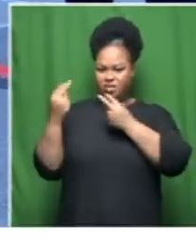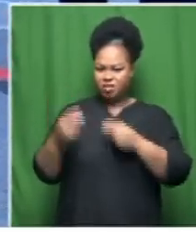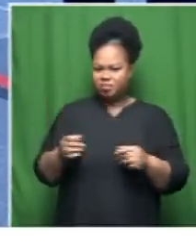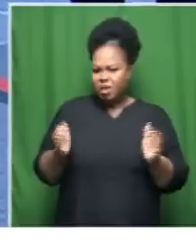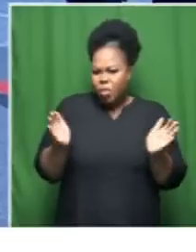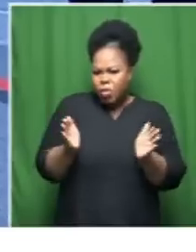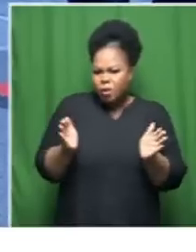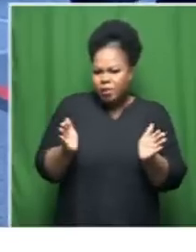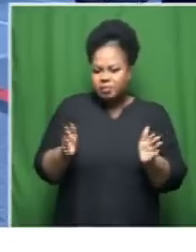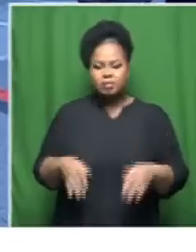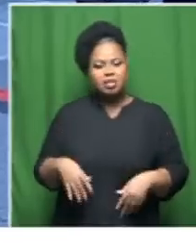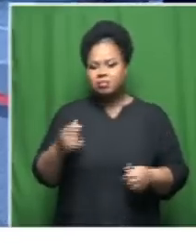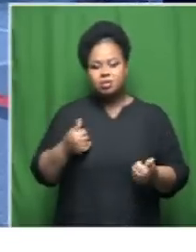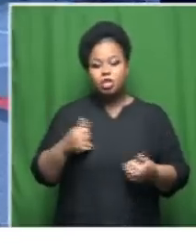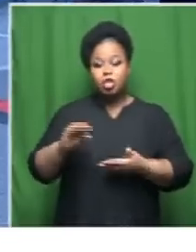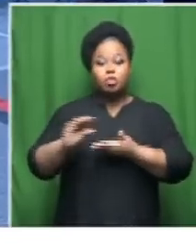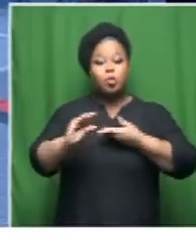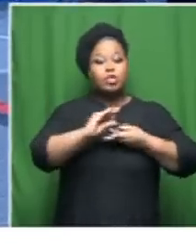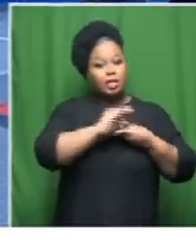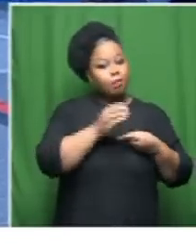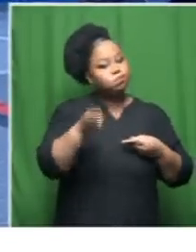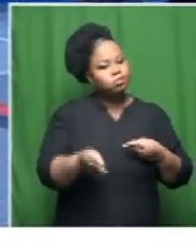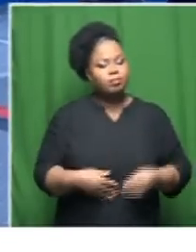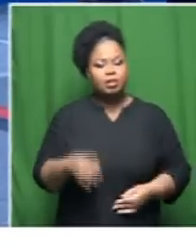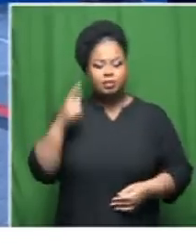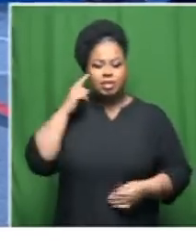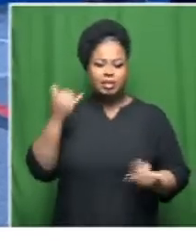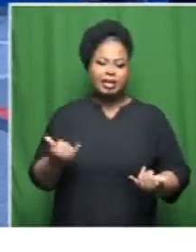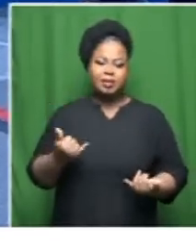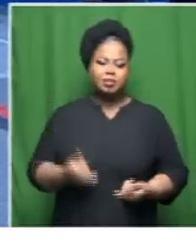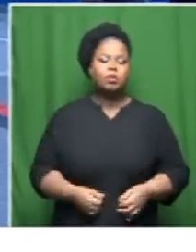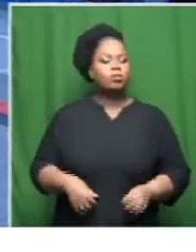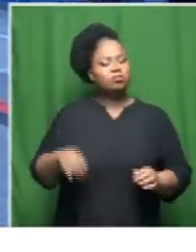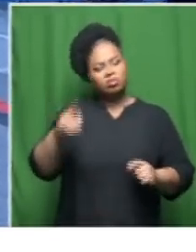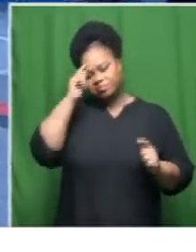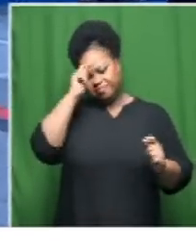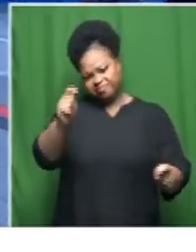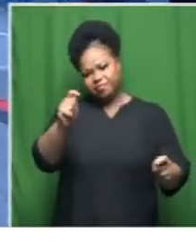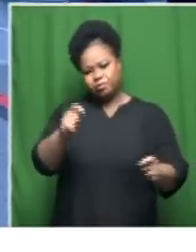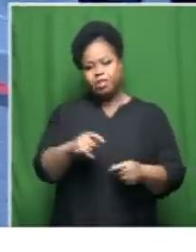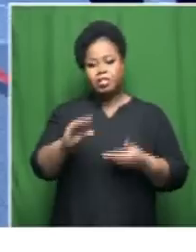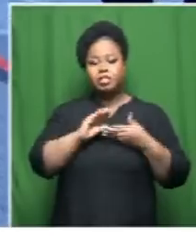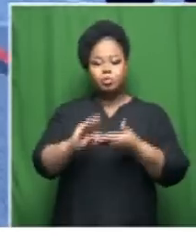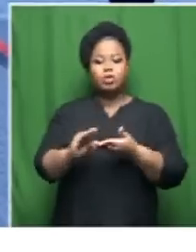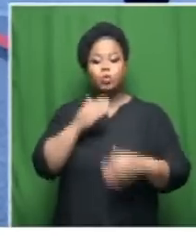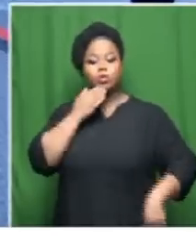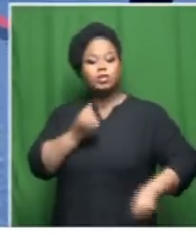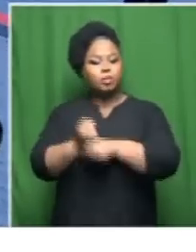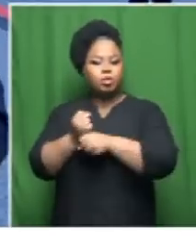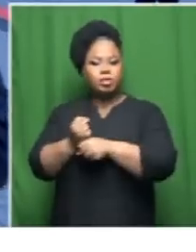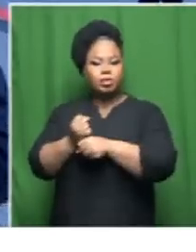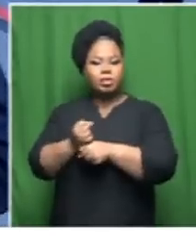that big, but it's big enough, I guess. The sponsors have come out. What I think, a shout out, V, to the sponsors. I mean, there's a particular sponsor that has stood by the side